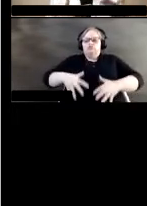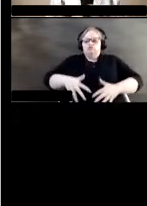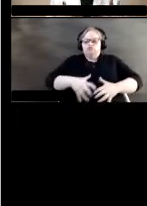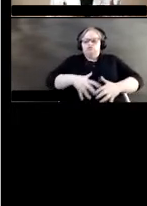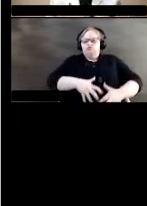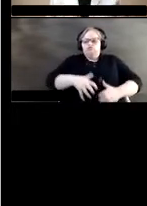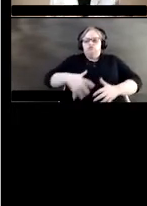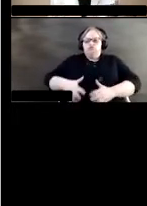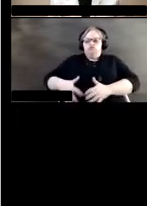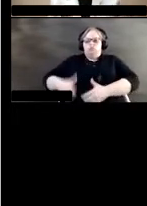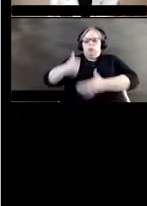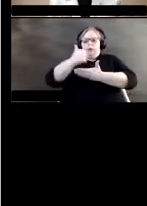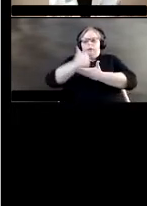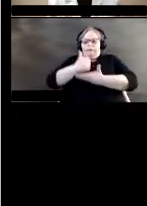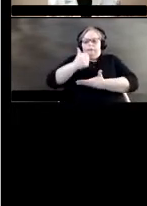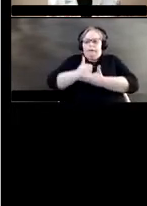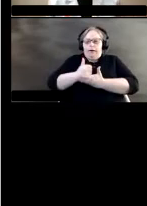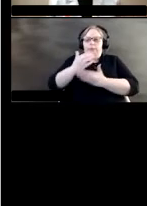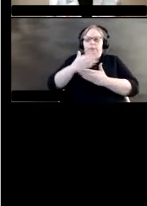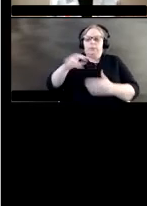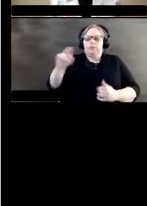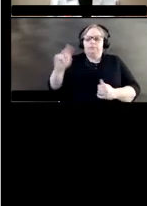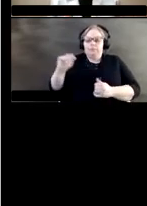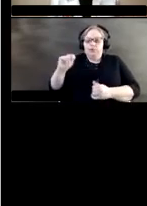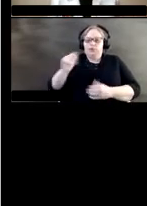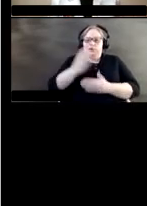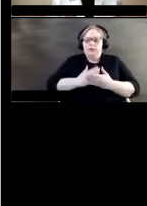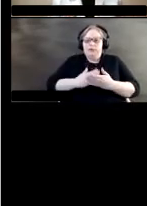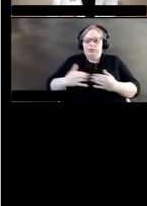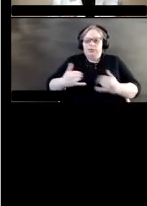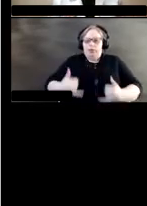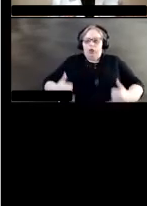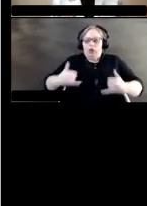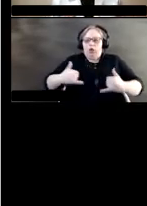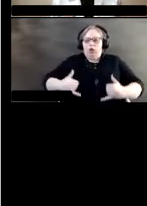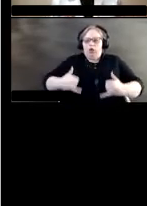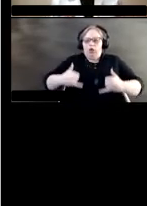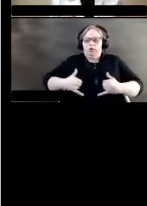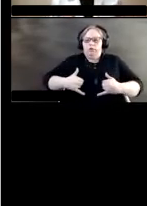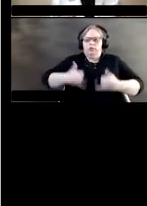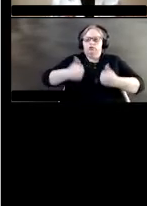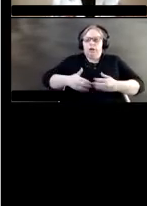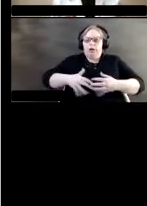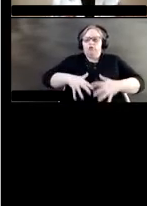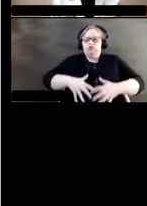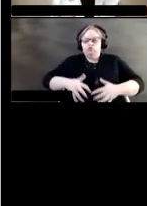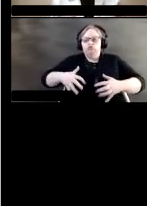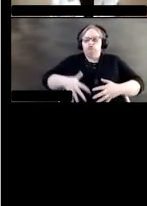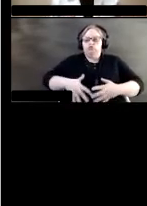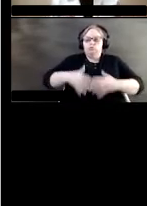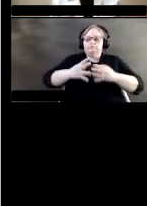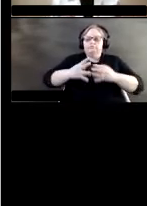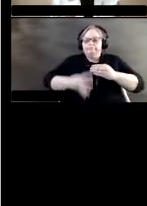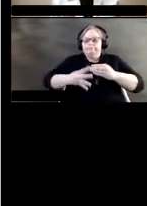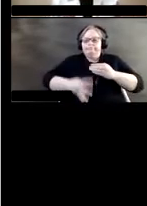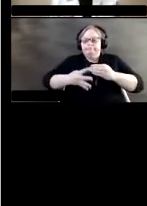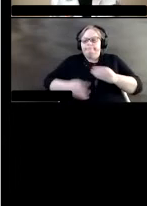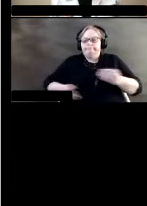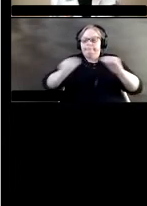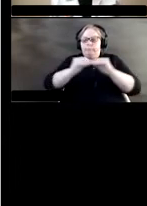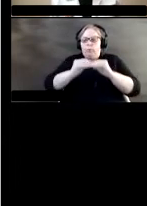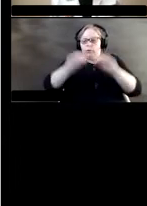to release some of those pockets of urine that we see with bladder spasms. So a little gentle massage on the bladder can actually help